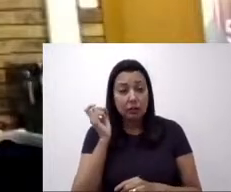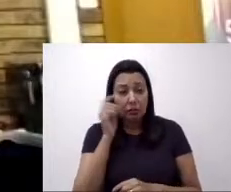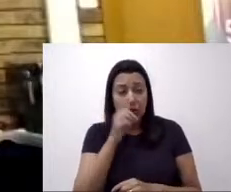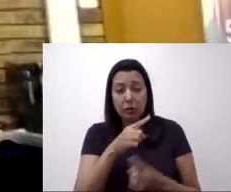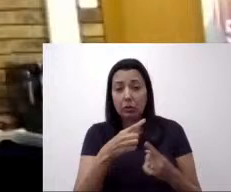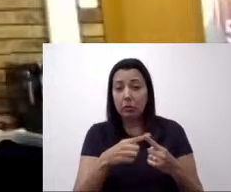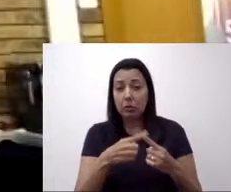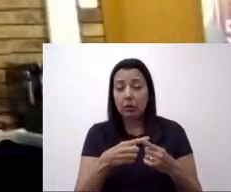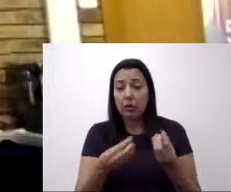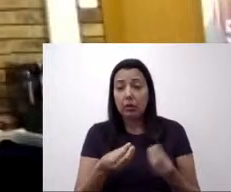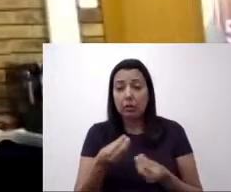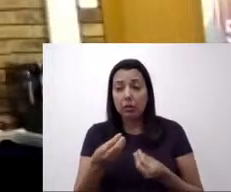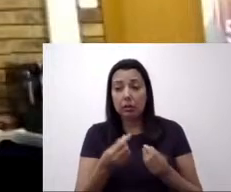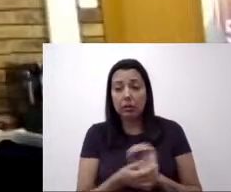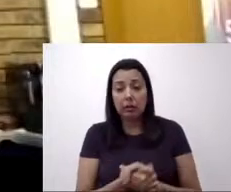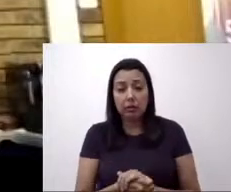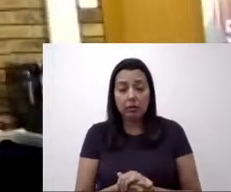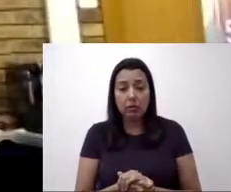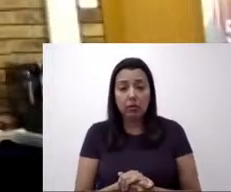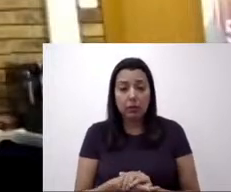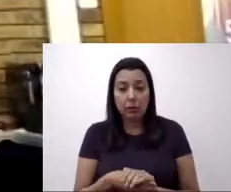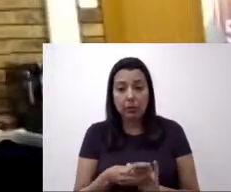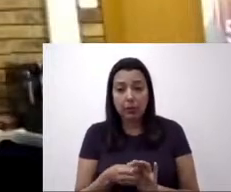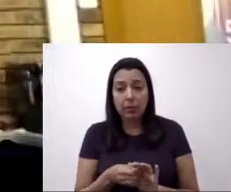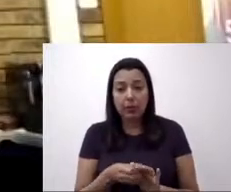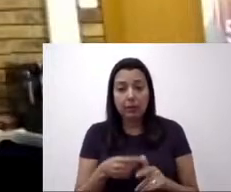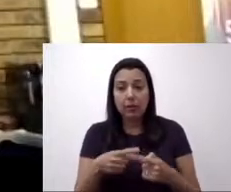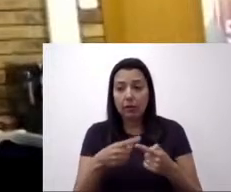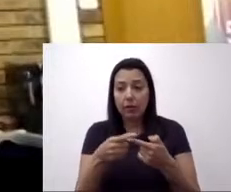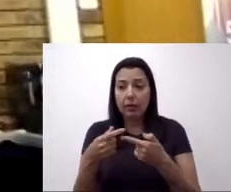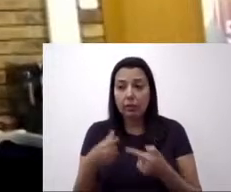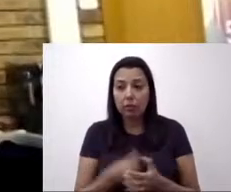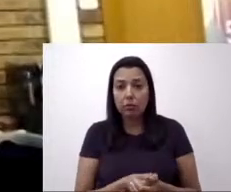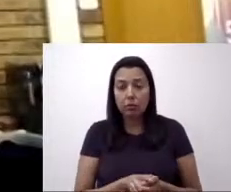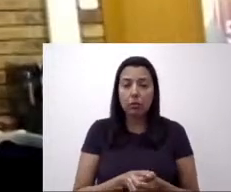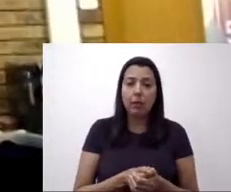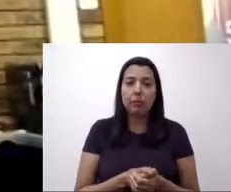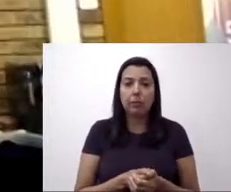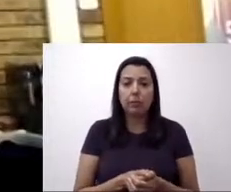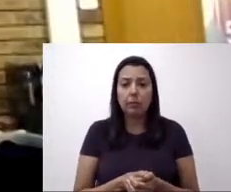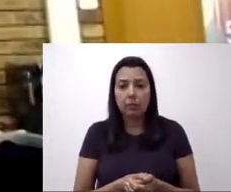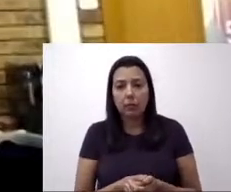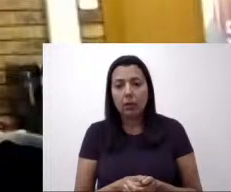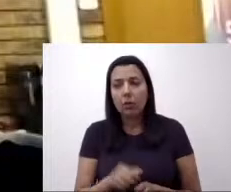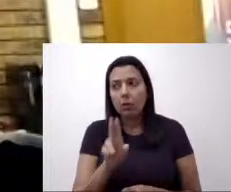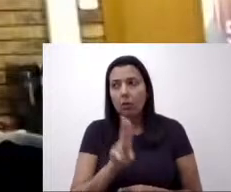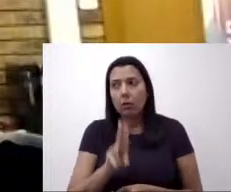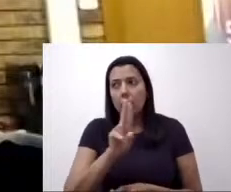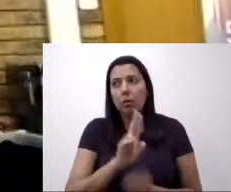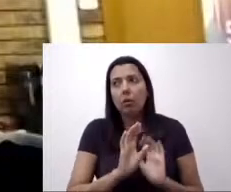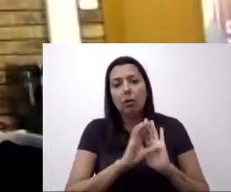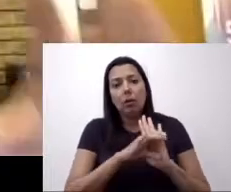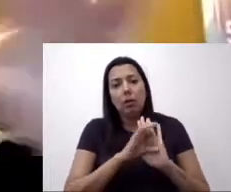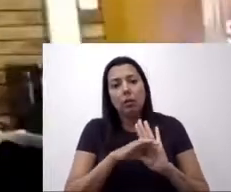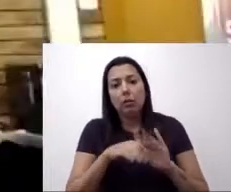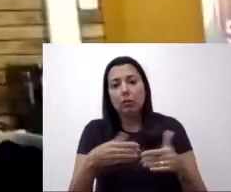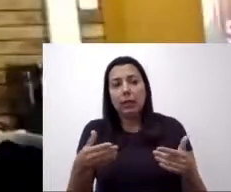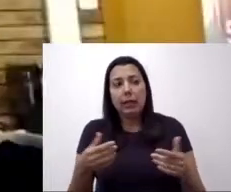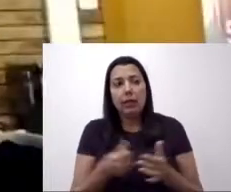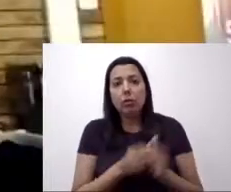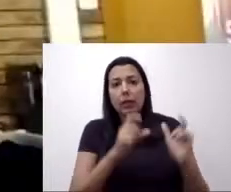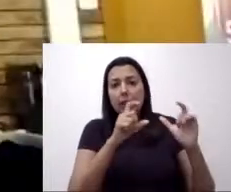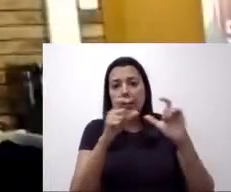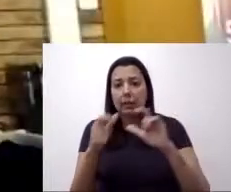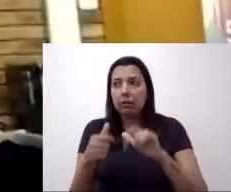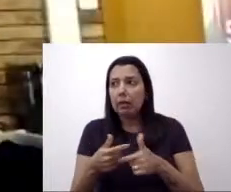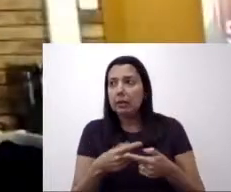what is a coalition? This is the first problem. It's really useful as a concept, but it's not like a football team where you have all the